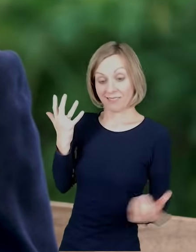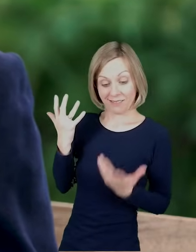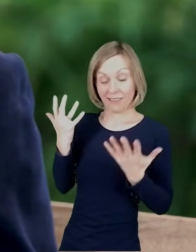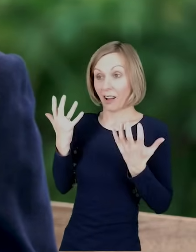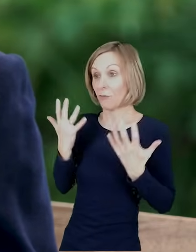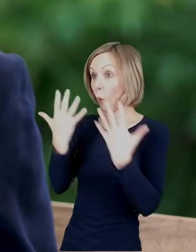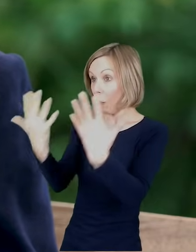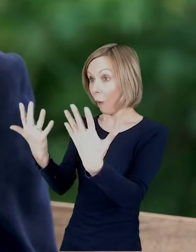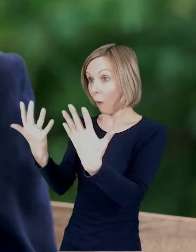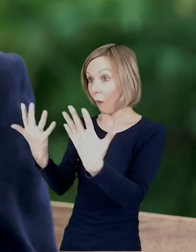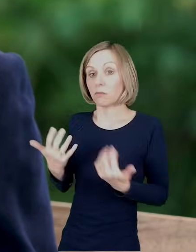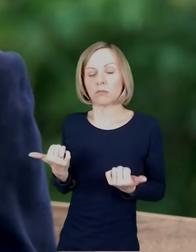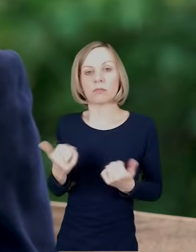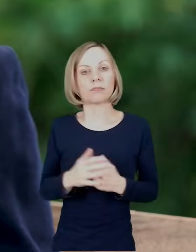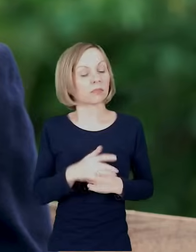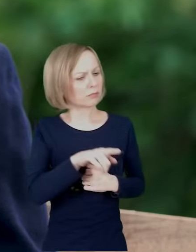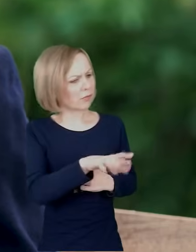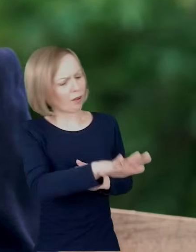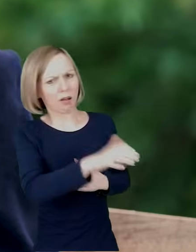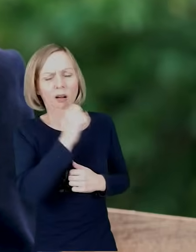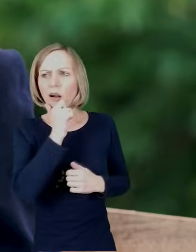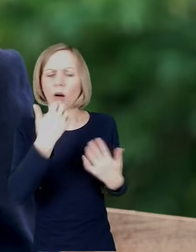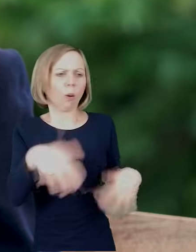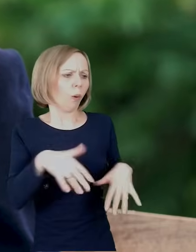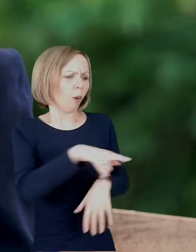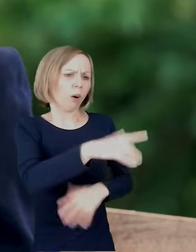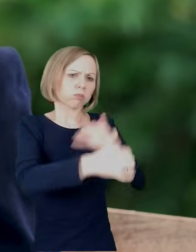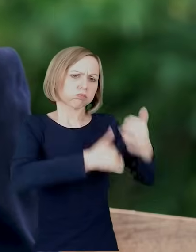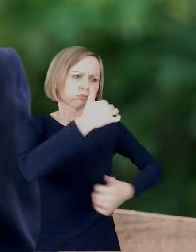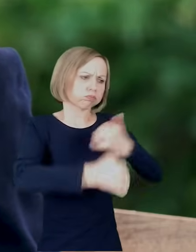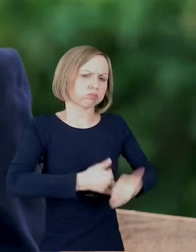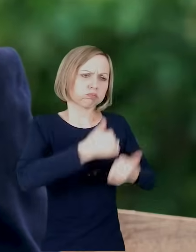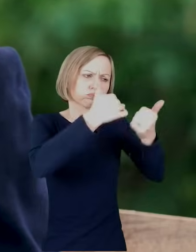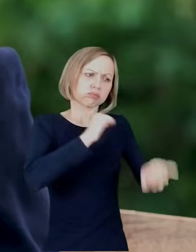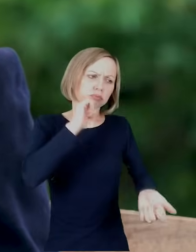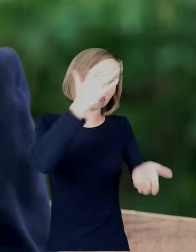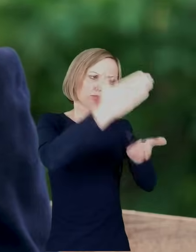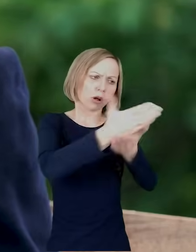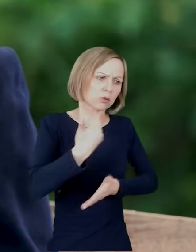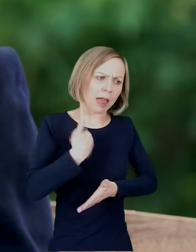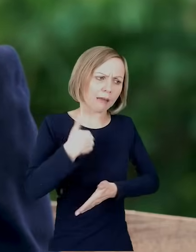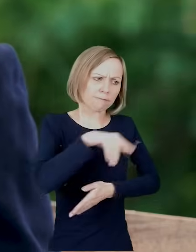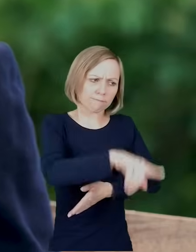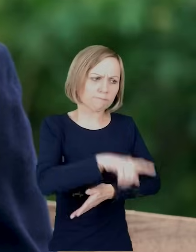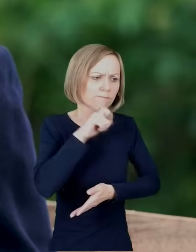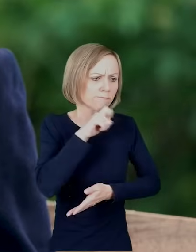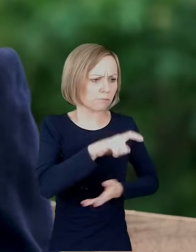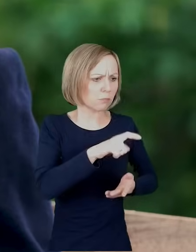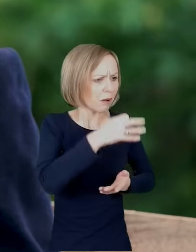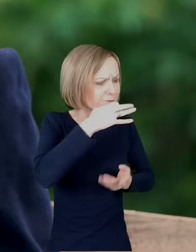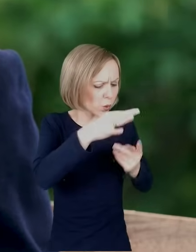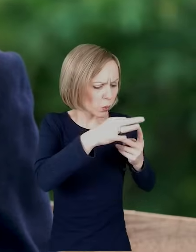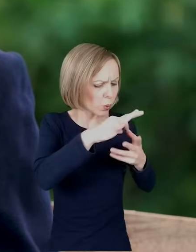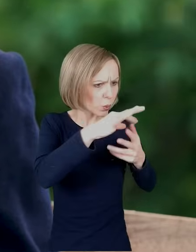made 5 more talents. His master said to him, Well done, good and trustworthy slave. You have been